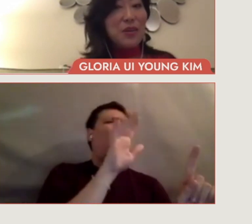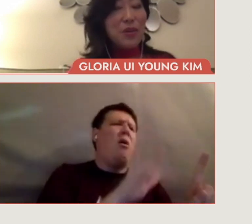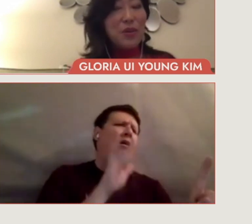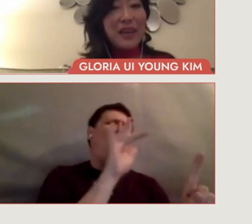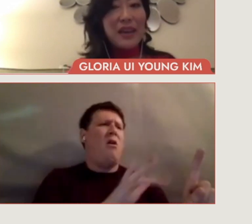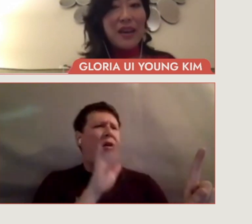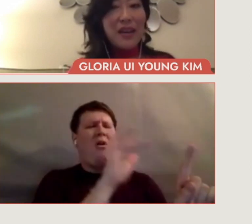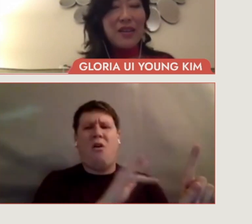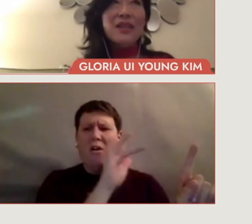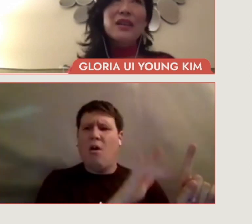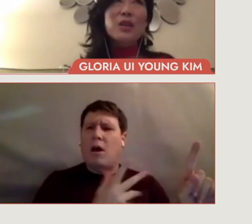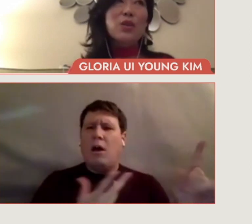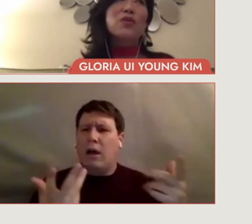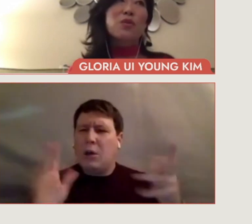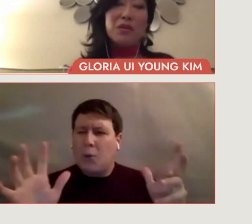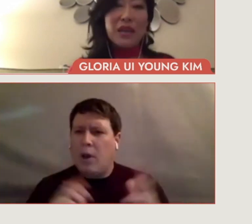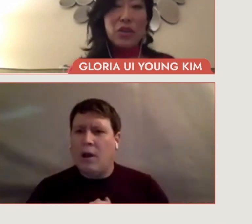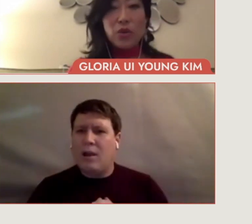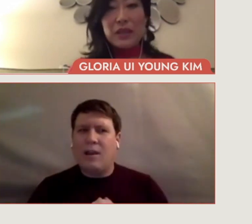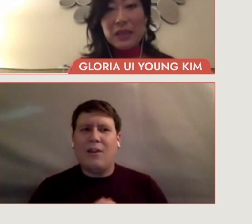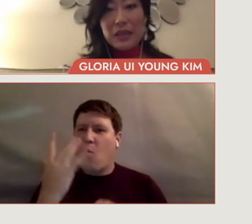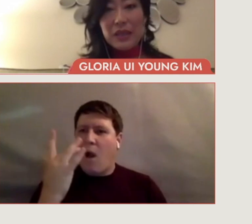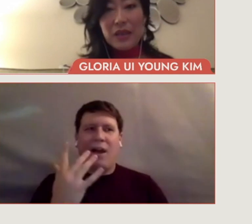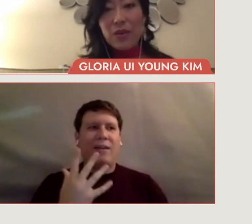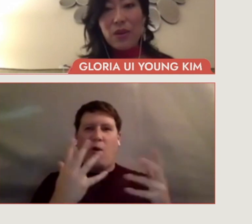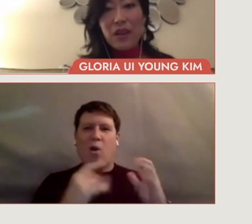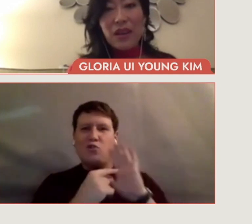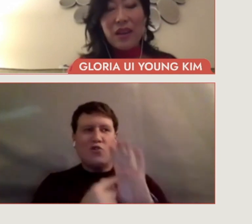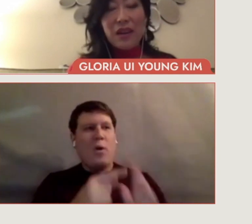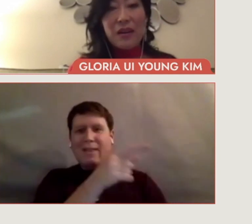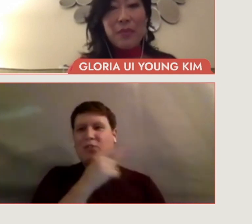you know, like, and it's a story of a woman making choices, you know?